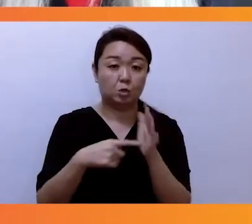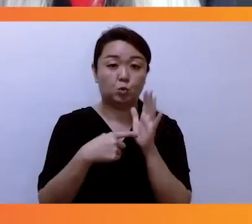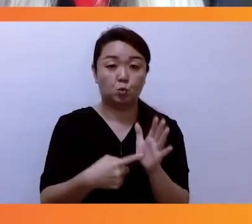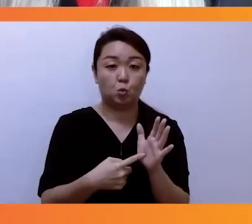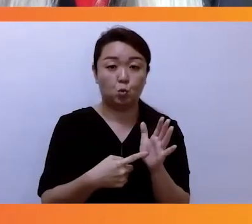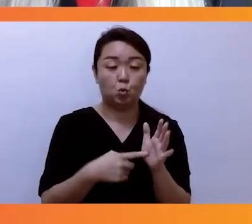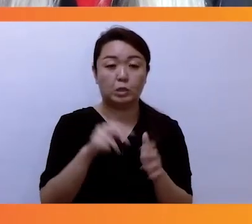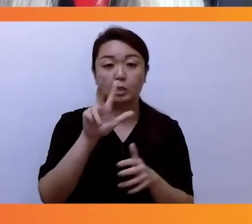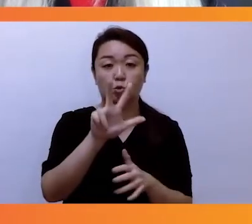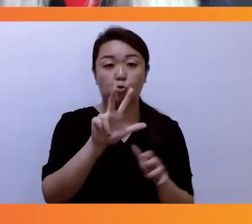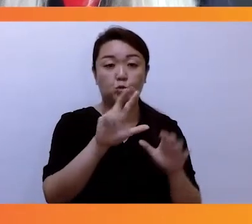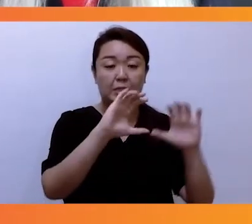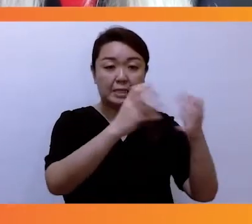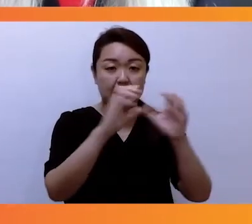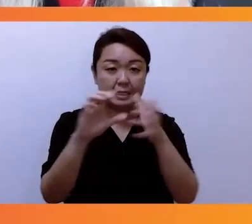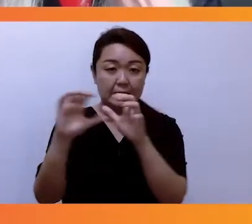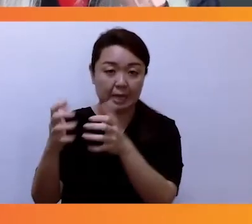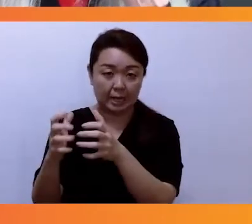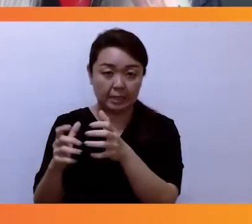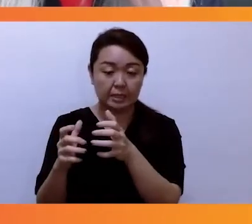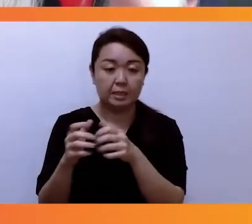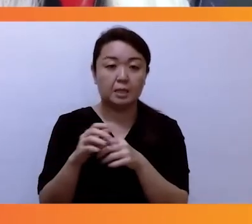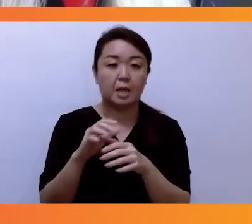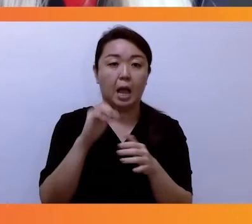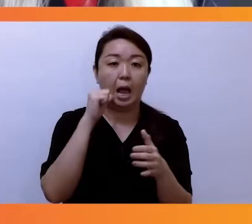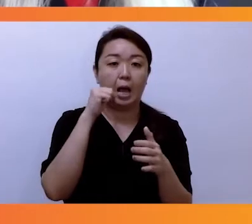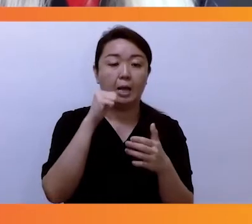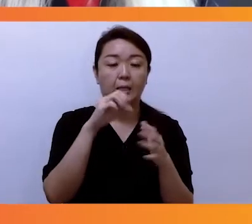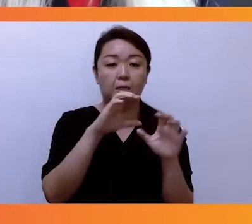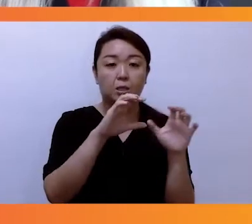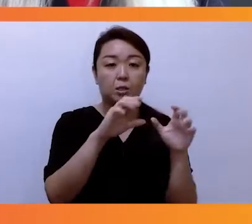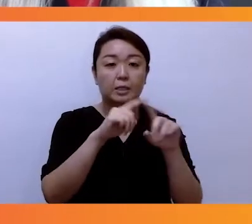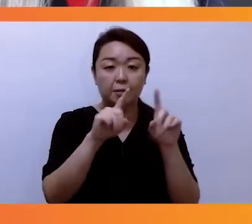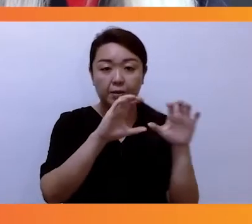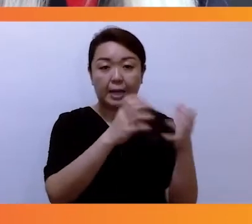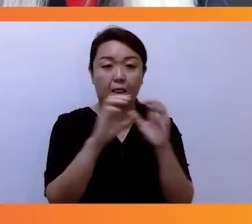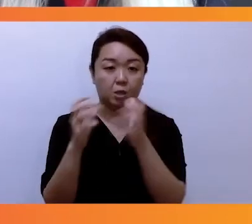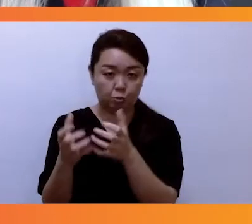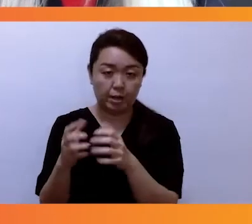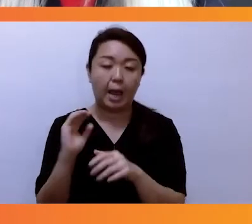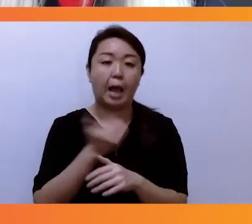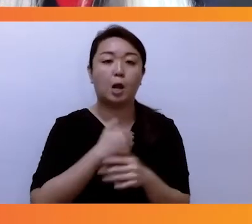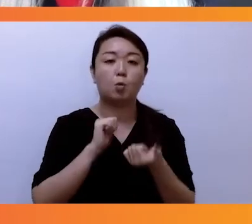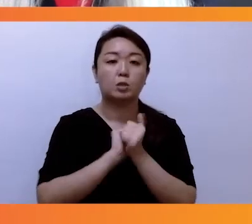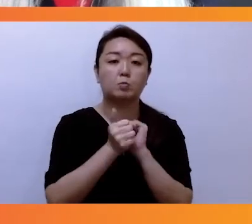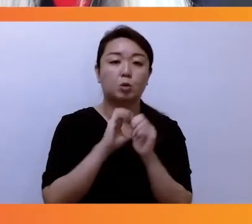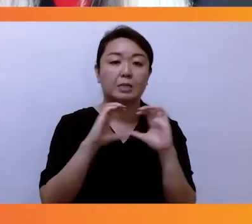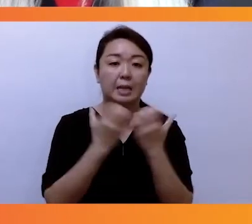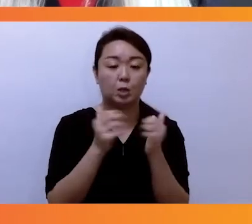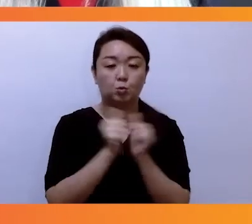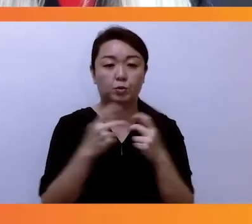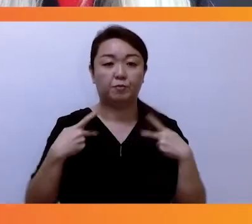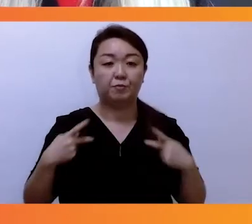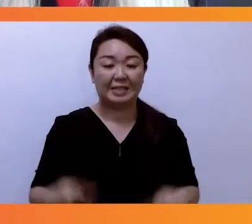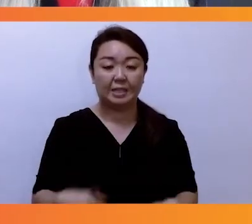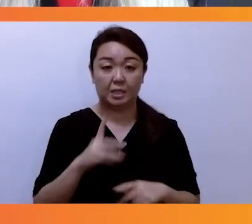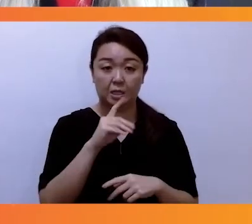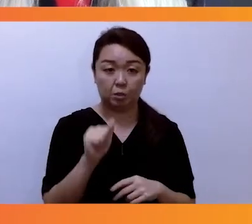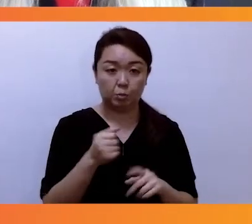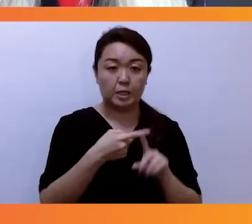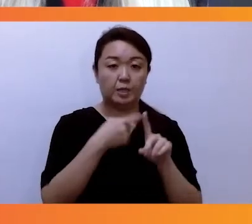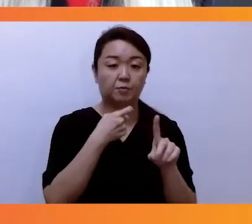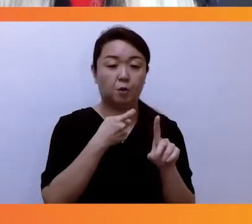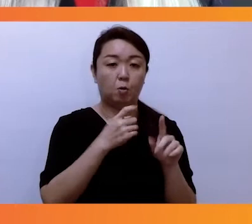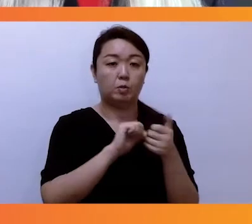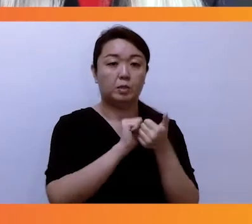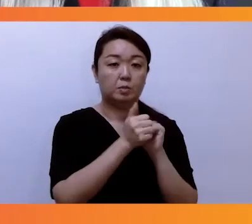slide shows you those three sport class assignments for the sport of swimming. And our sport classes with physical